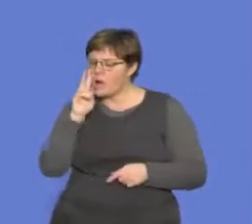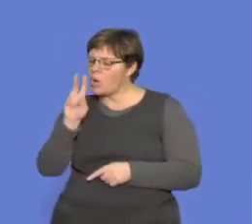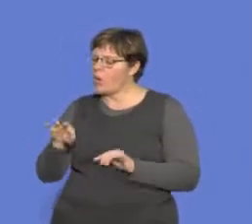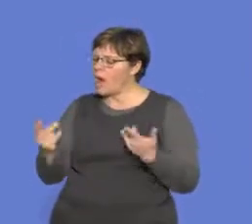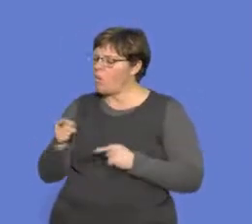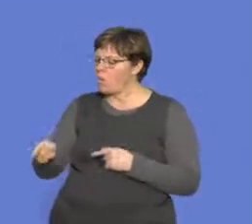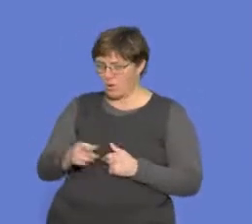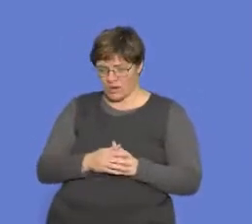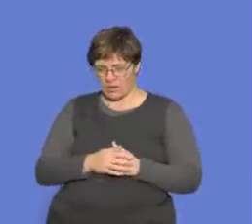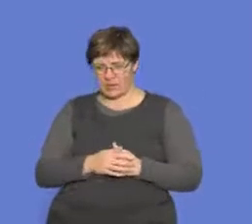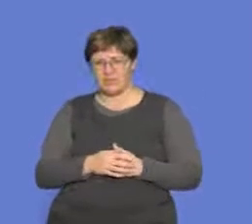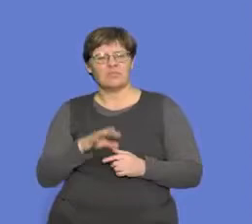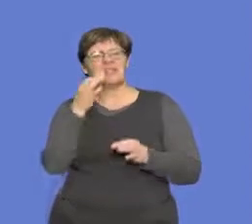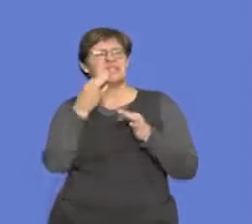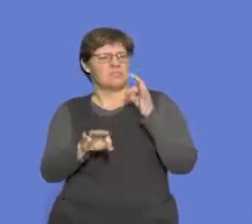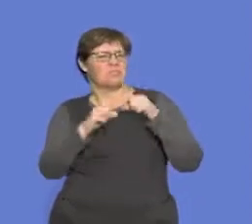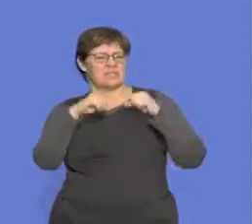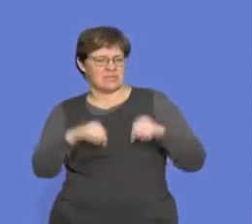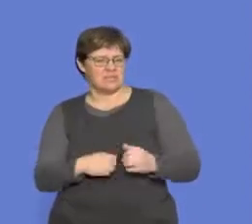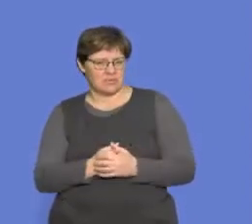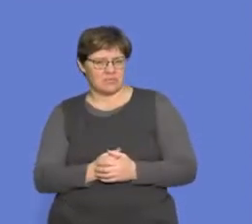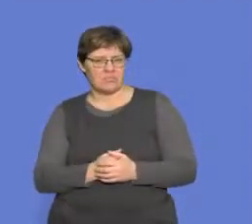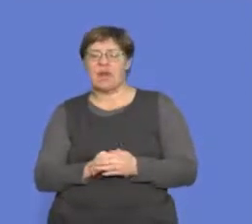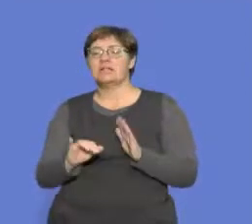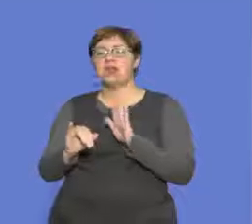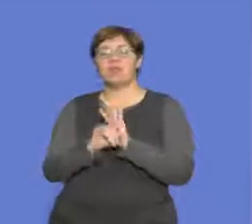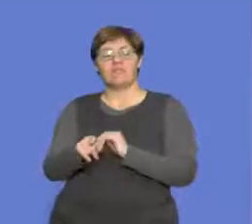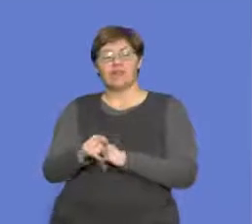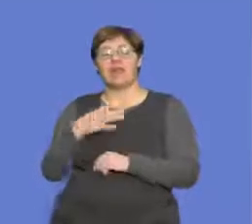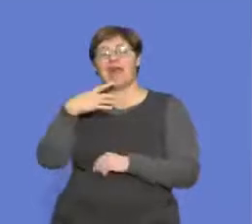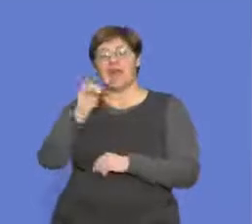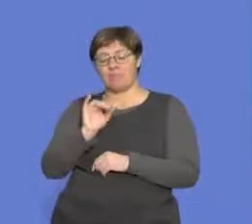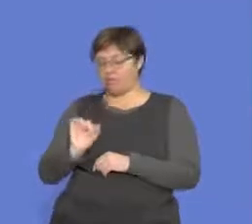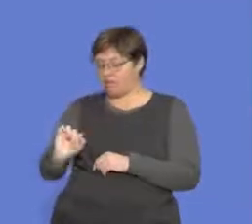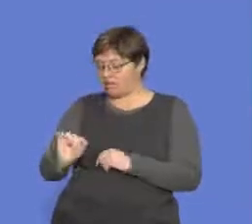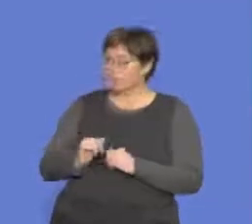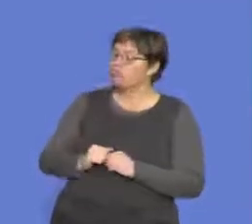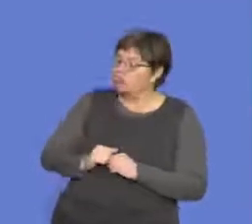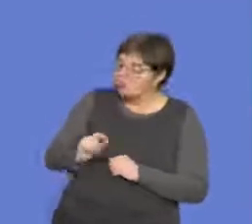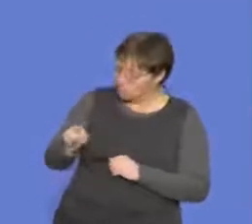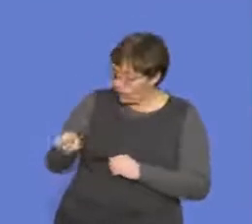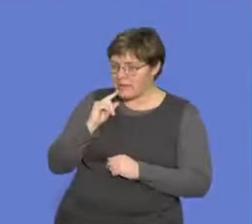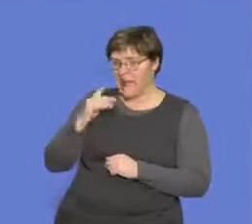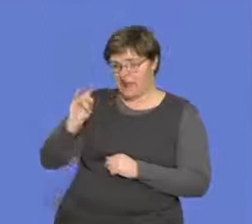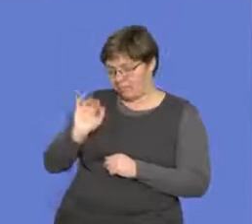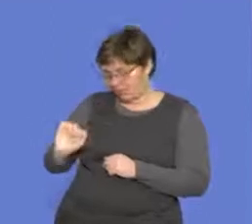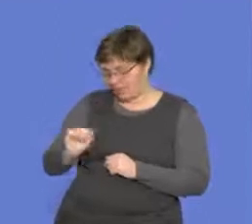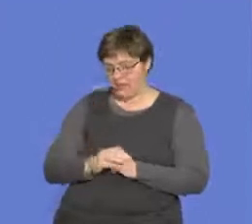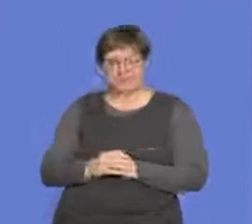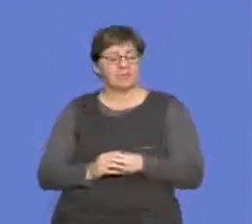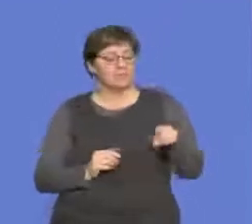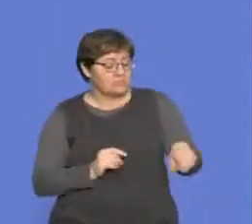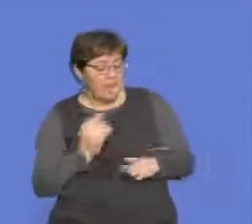very simple system, guys, of being able to identify animals based on features they had, and he separated them